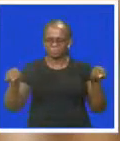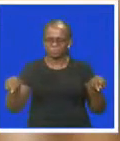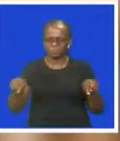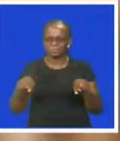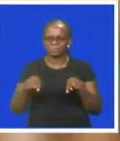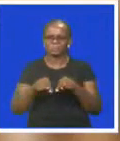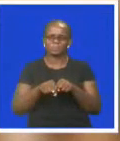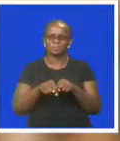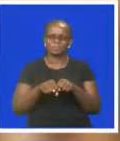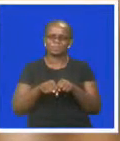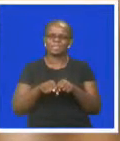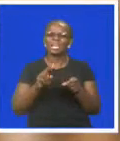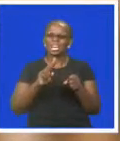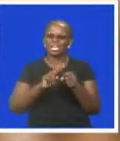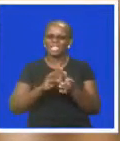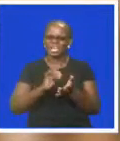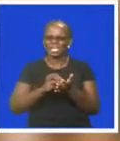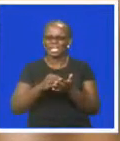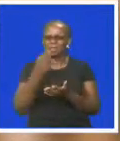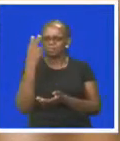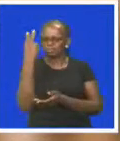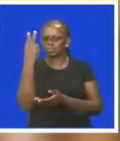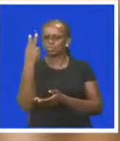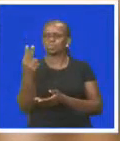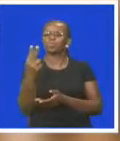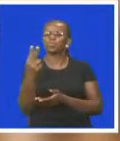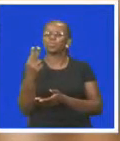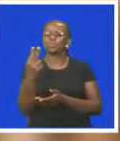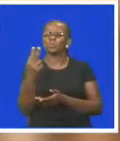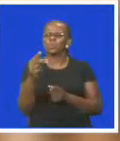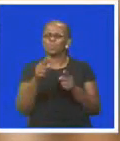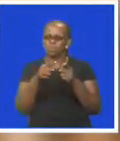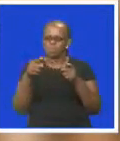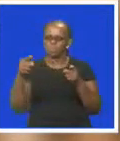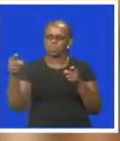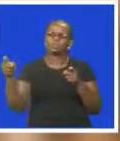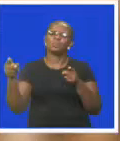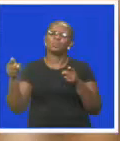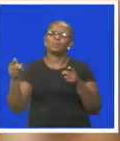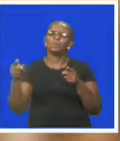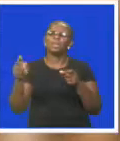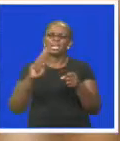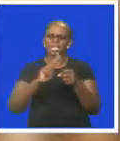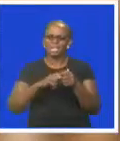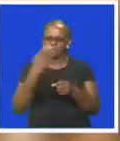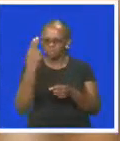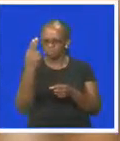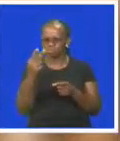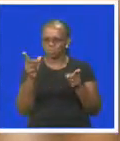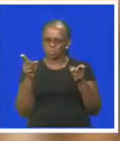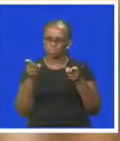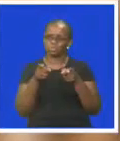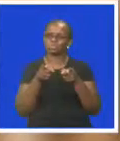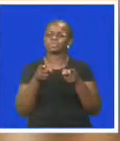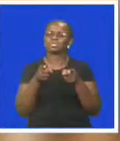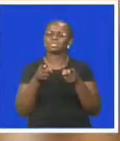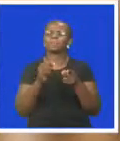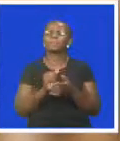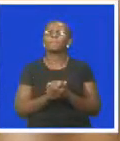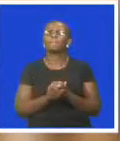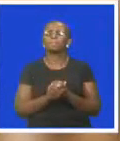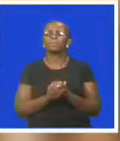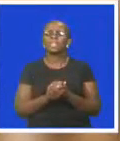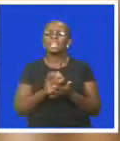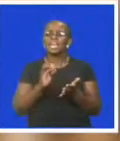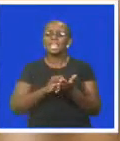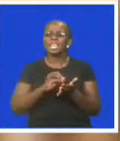A rectangle has two long opposite sides and two short opposite sides. When you're talking about opposite sides, we're talking